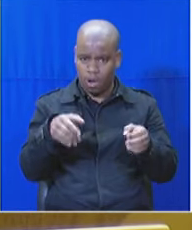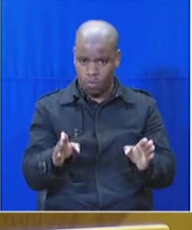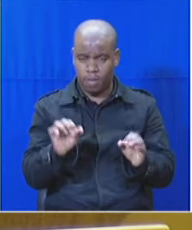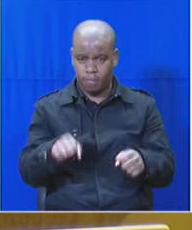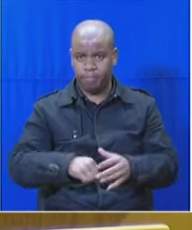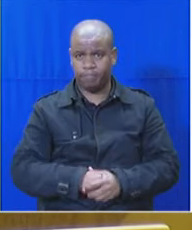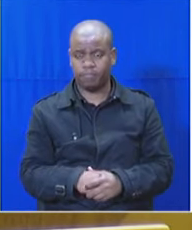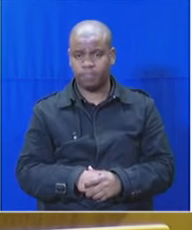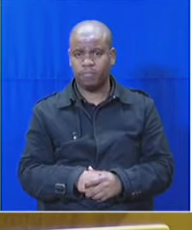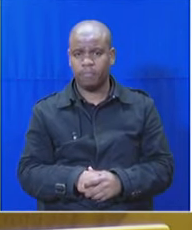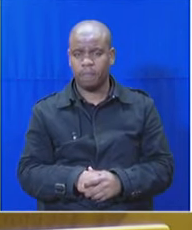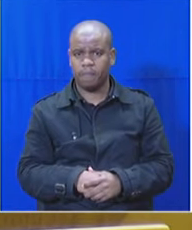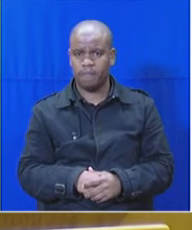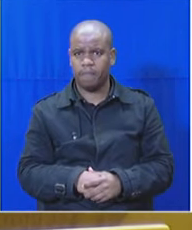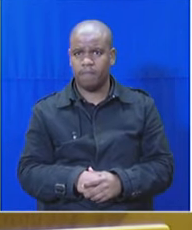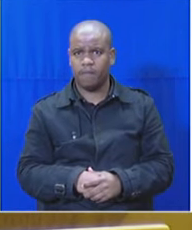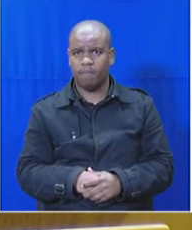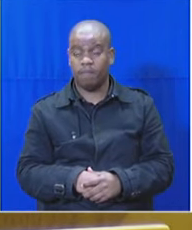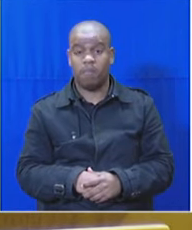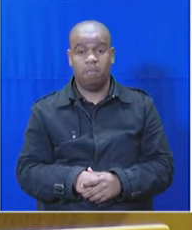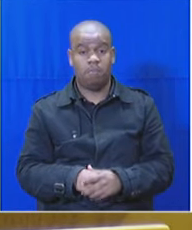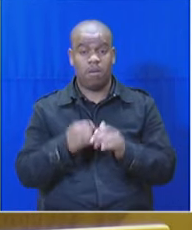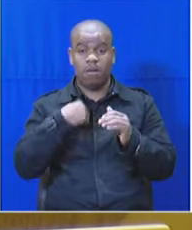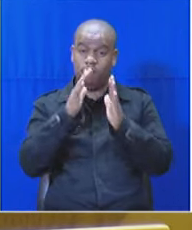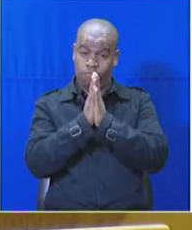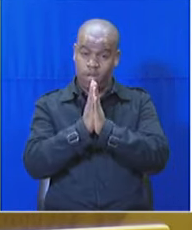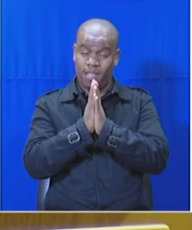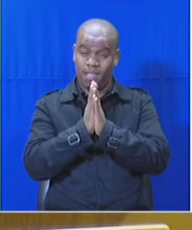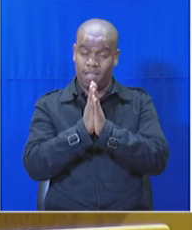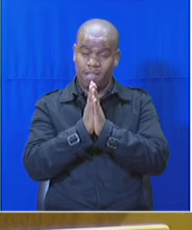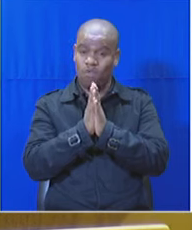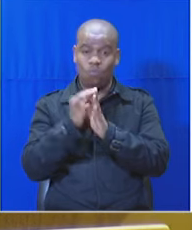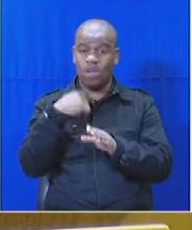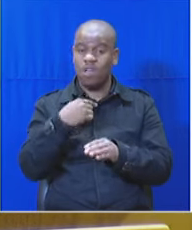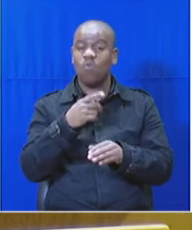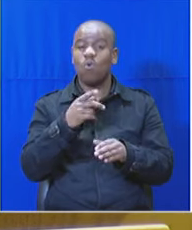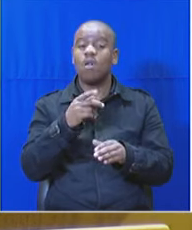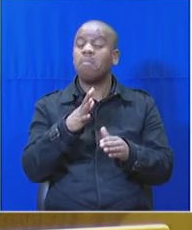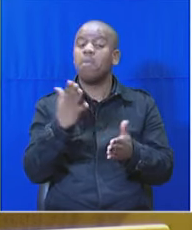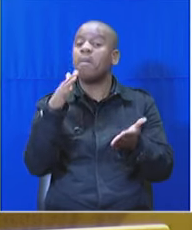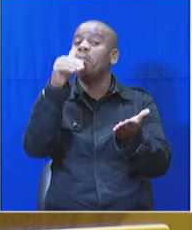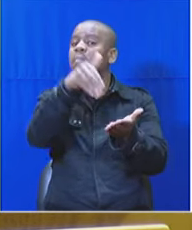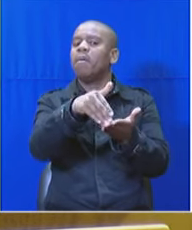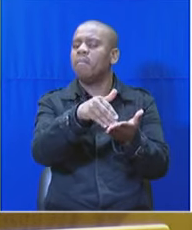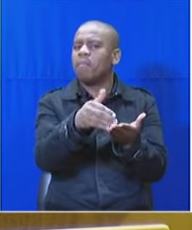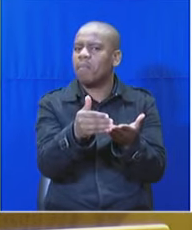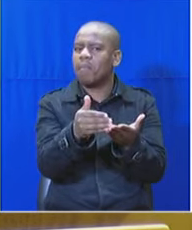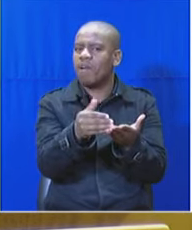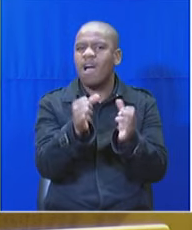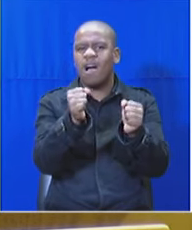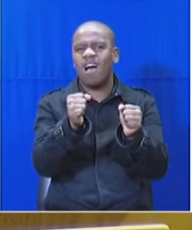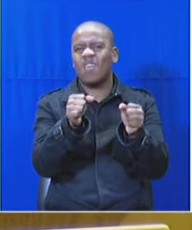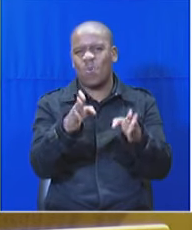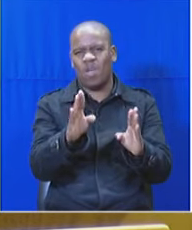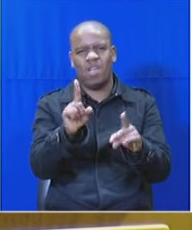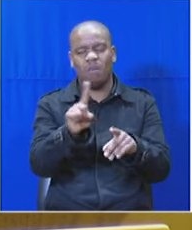I just pray that we should not get to the hard way, to resolving it the hard way, but